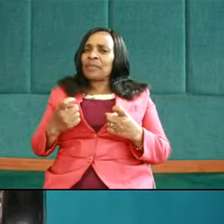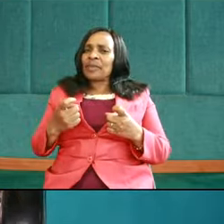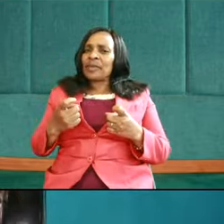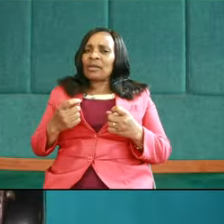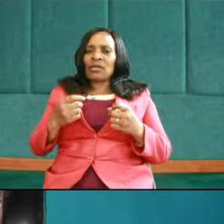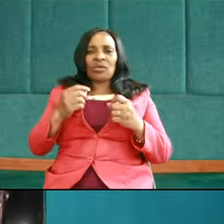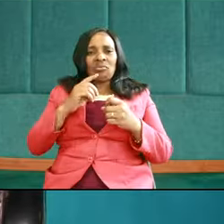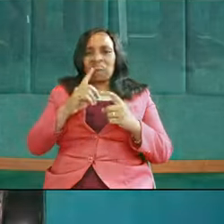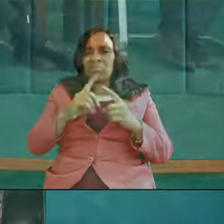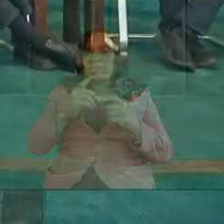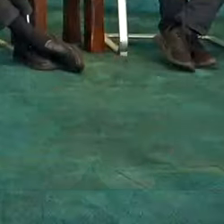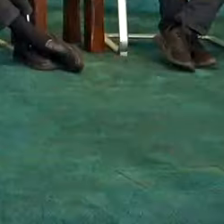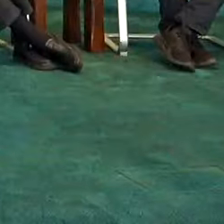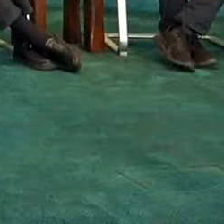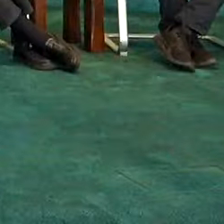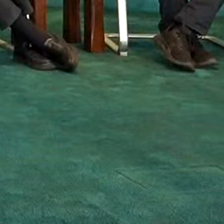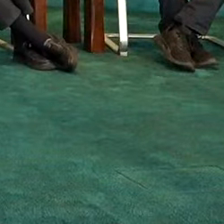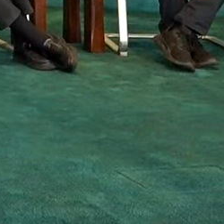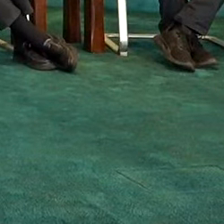view. Okay.